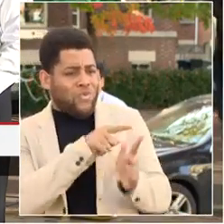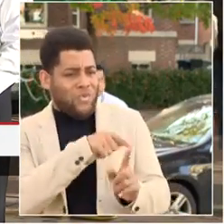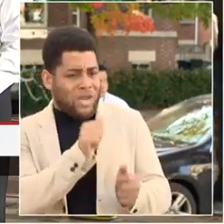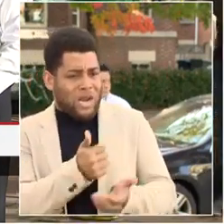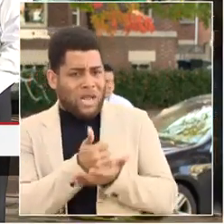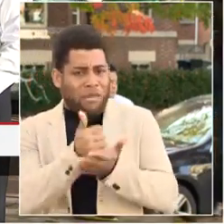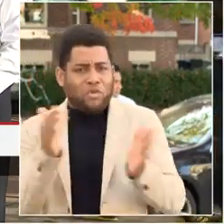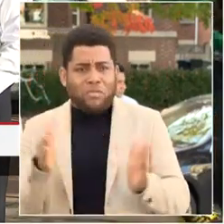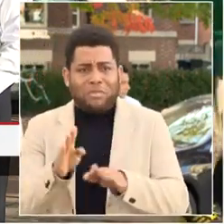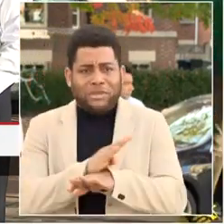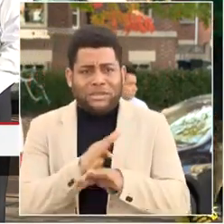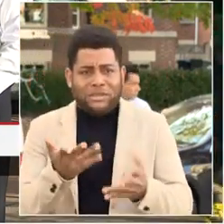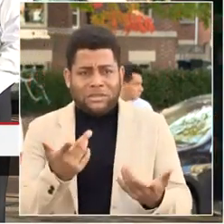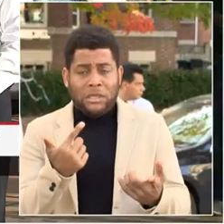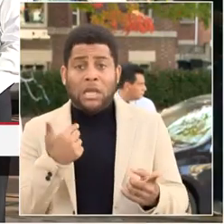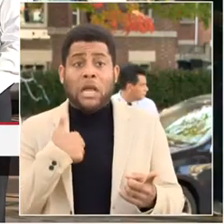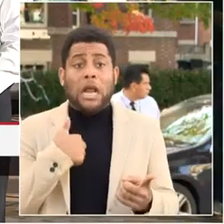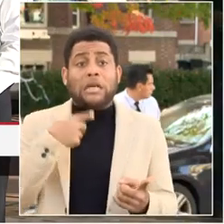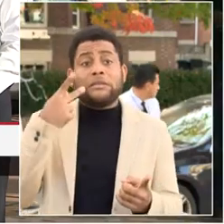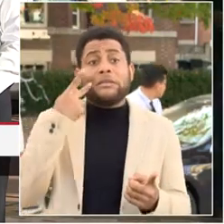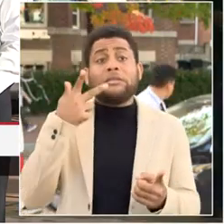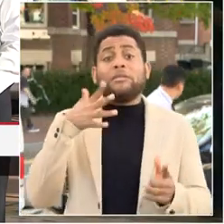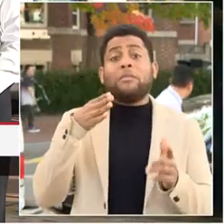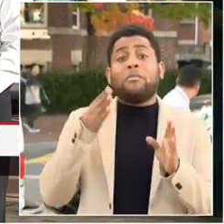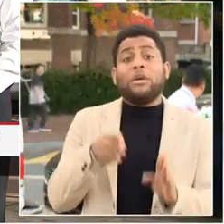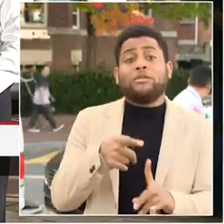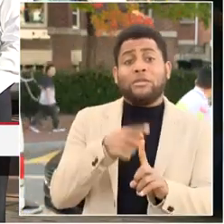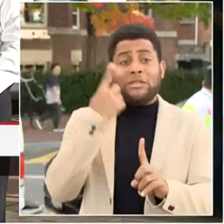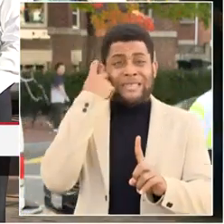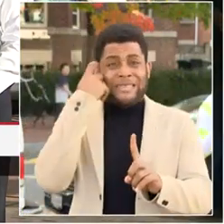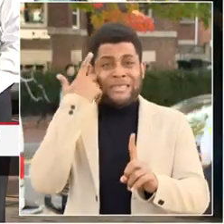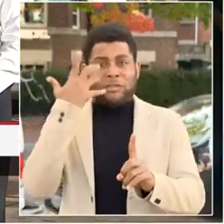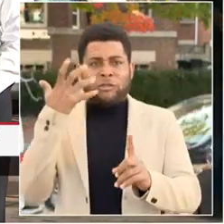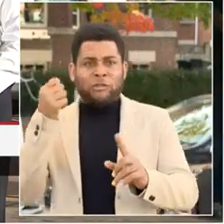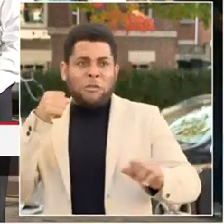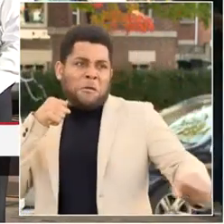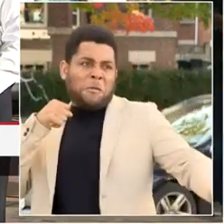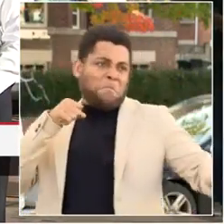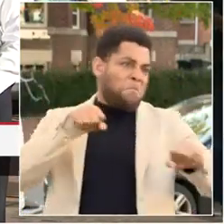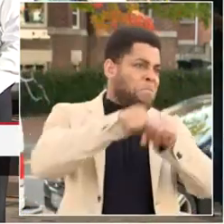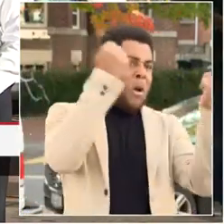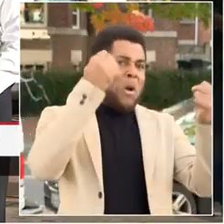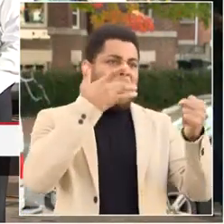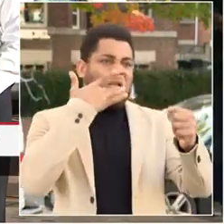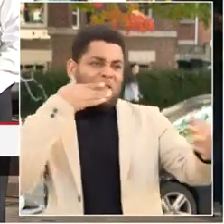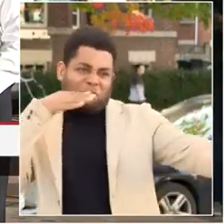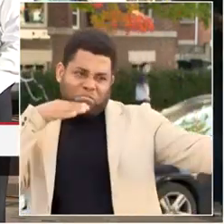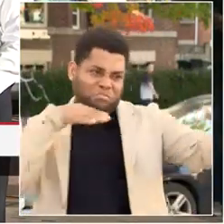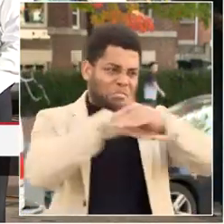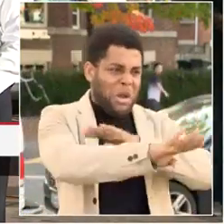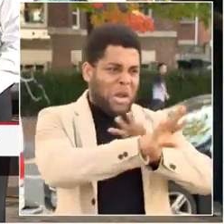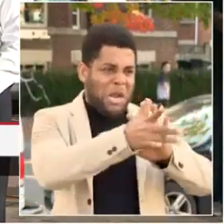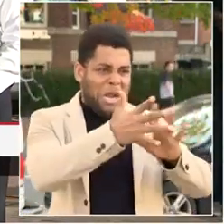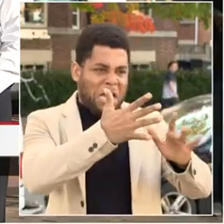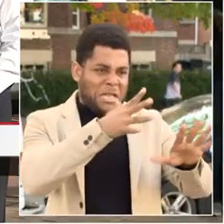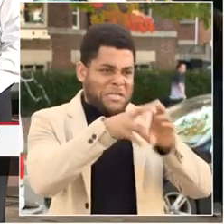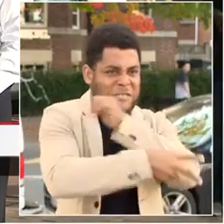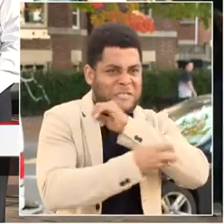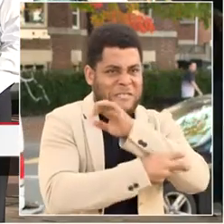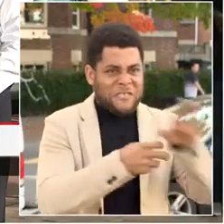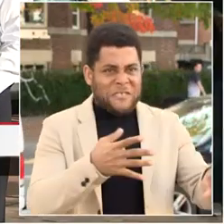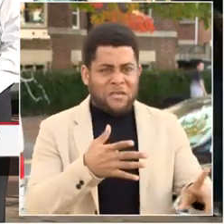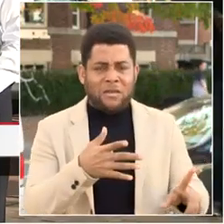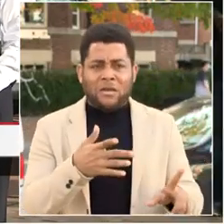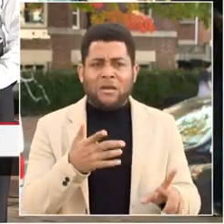not necessarily an organized group of people committing the theft. So how does it help small businesses in that aspect? Well, we're very focused.